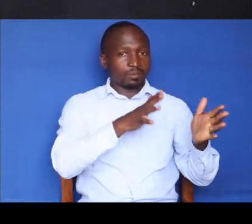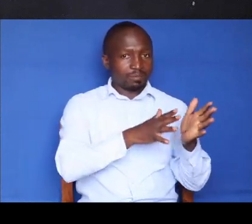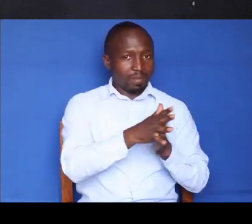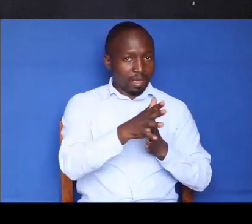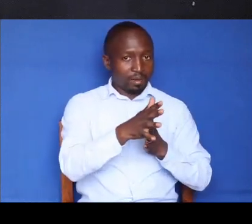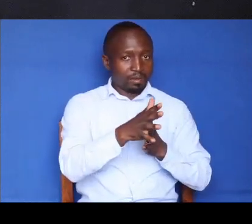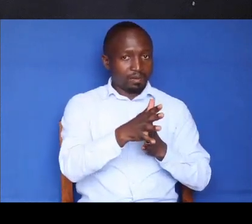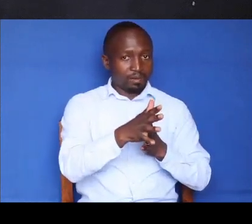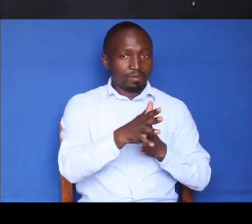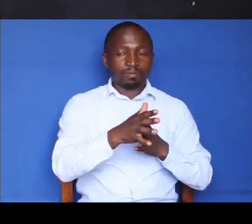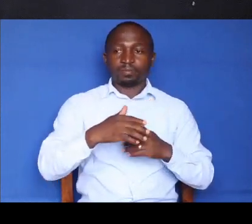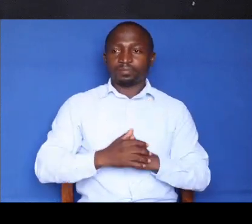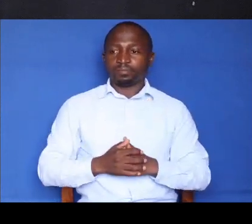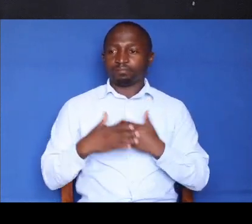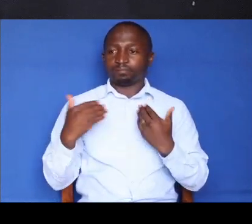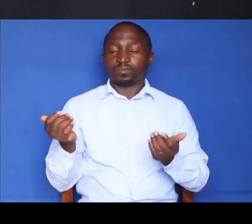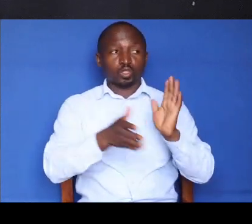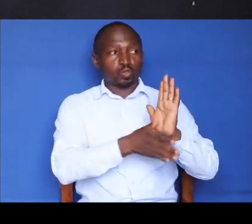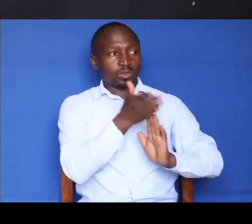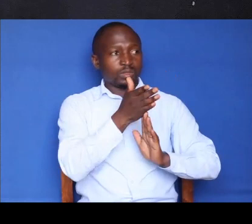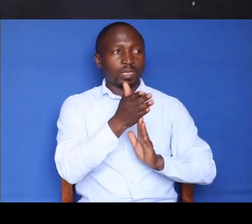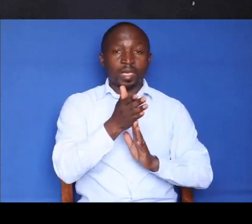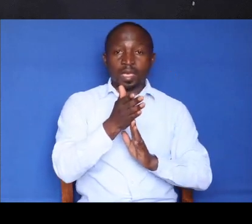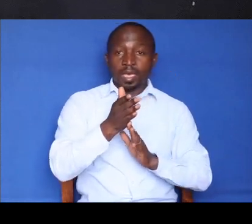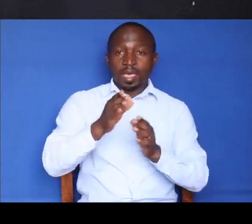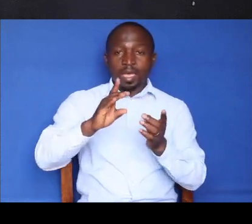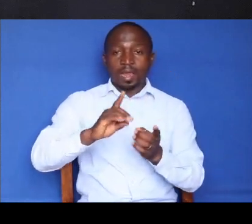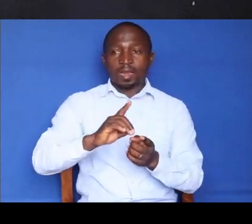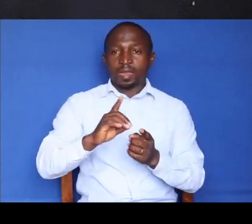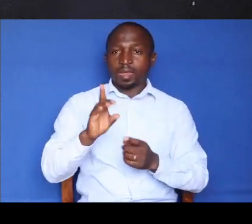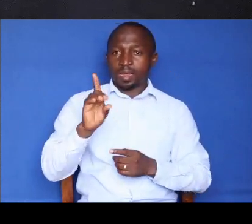Now, to start with dynamic river rejuvenation,